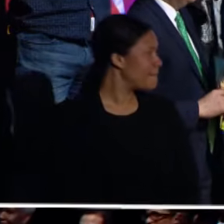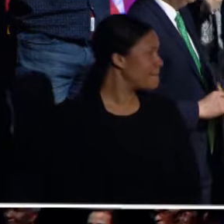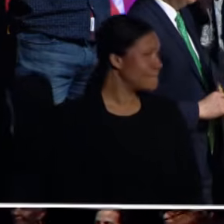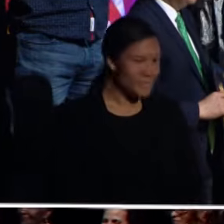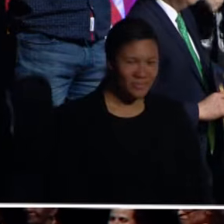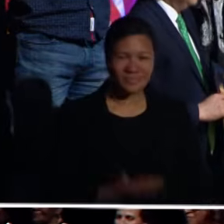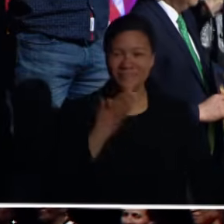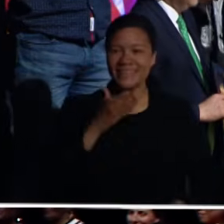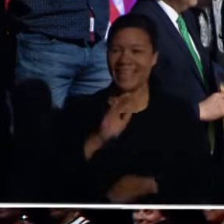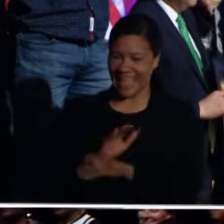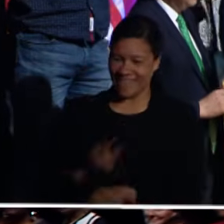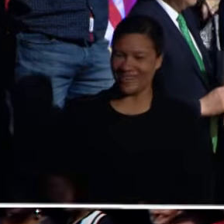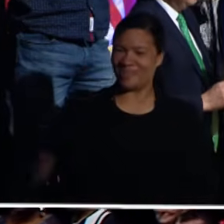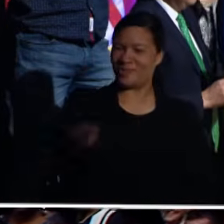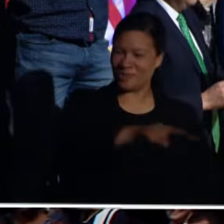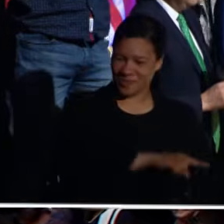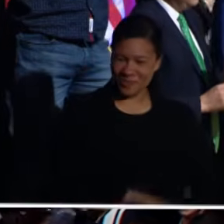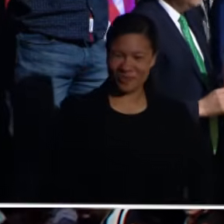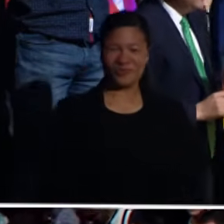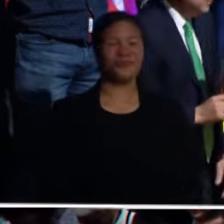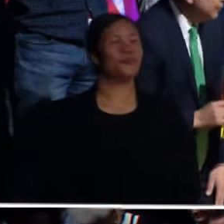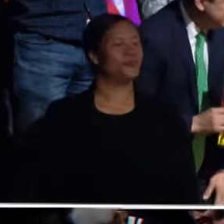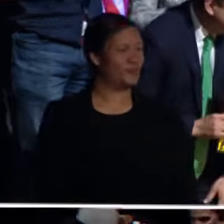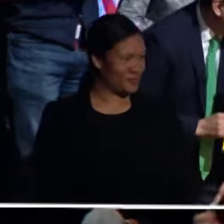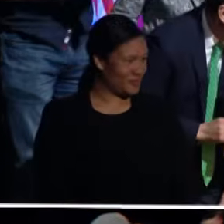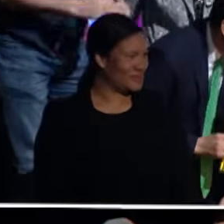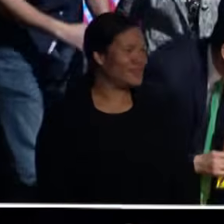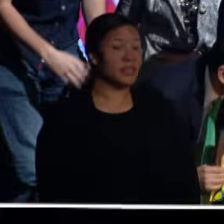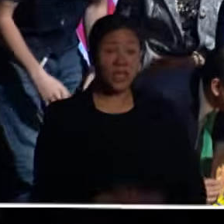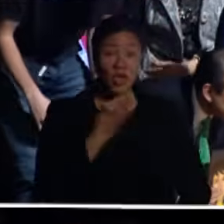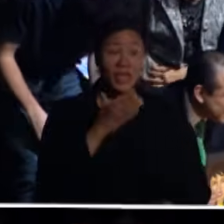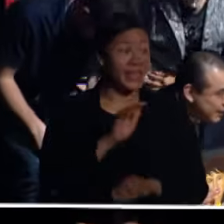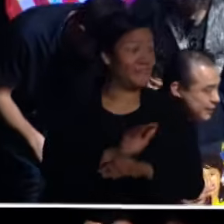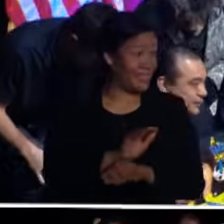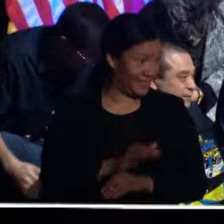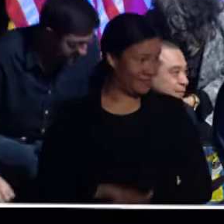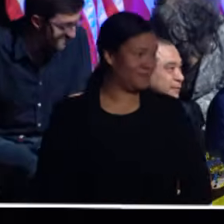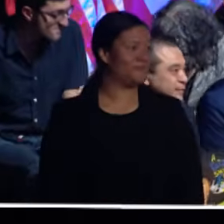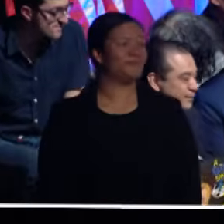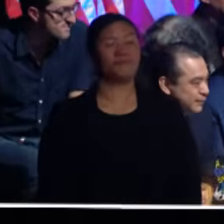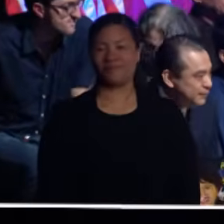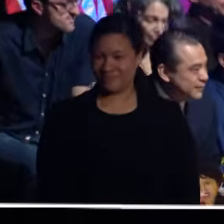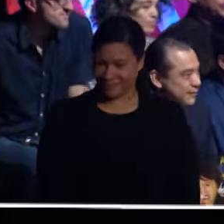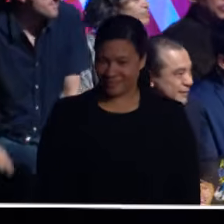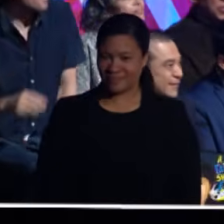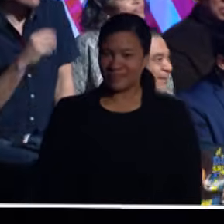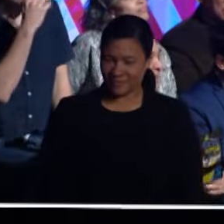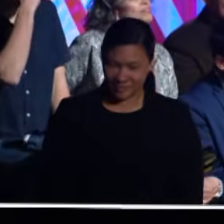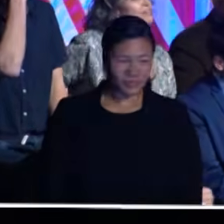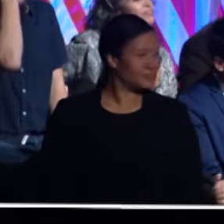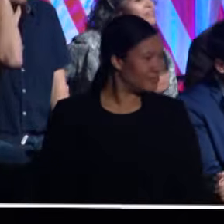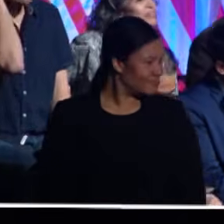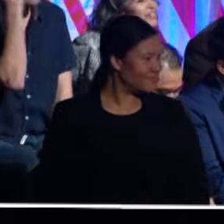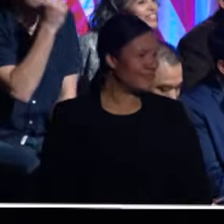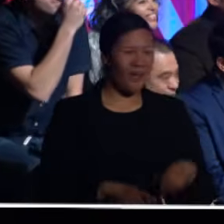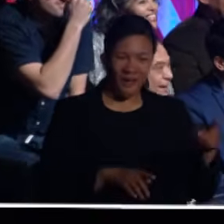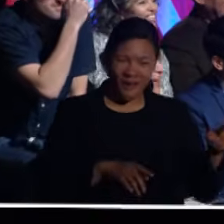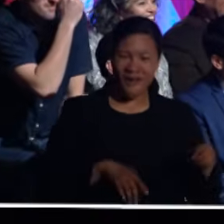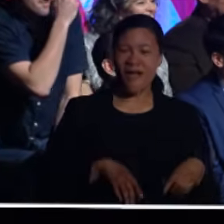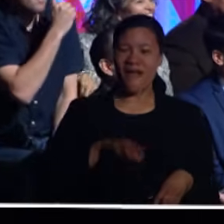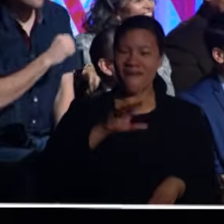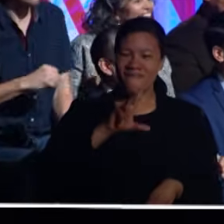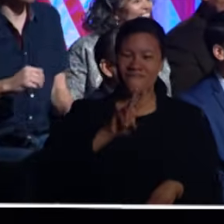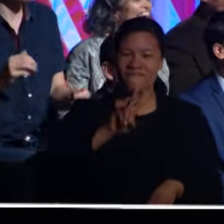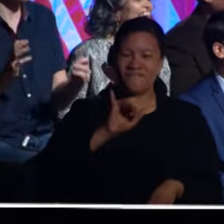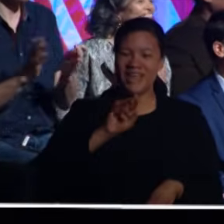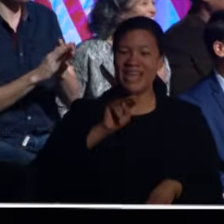Good evening, everybody. Good evening. How about little Vinay? Let's give